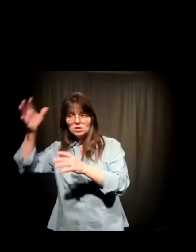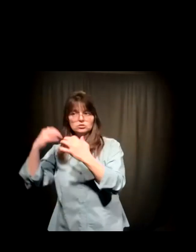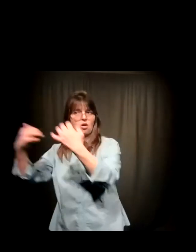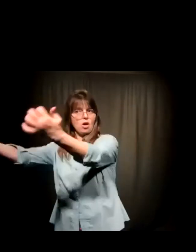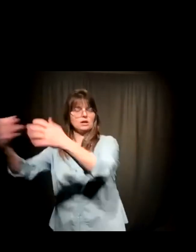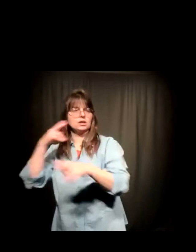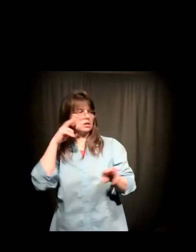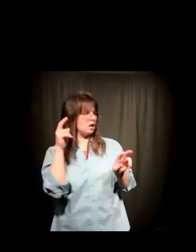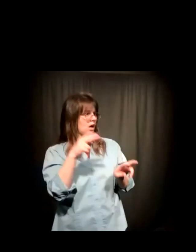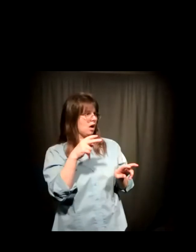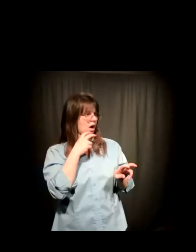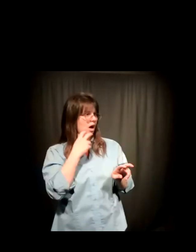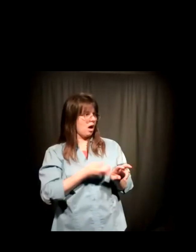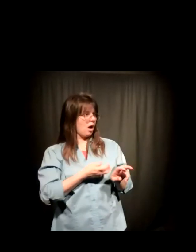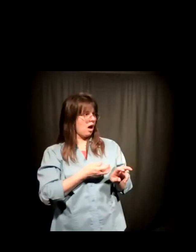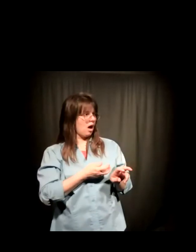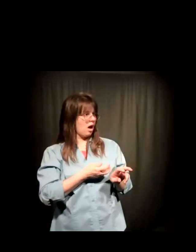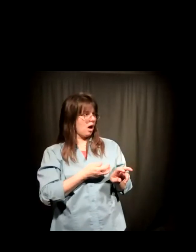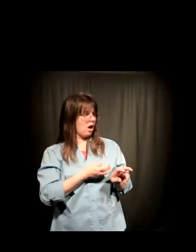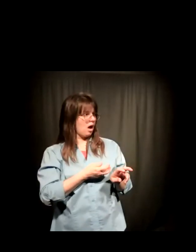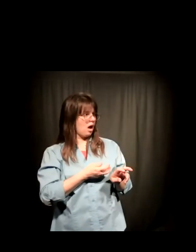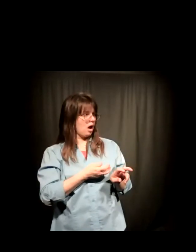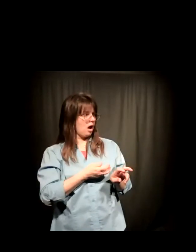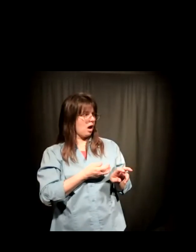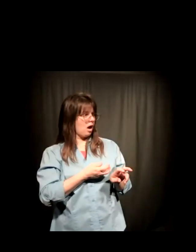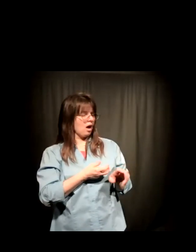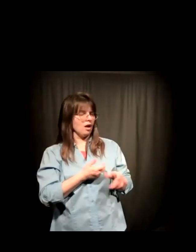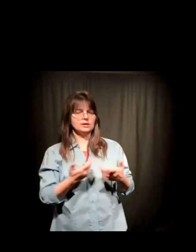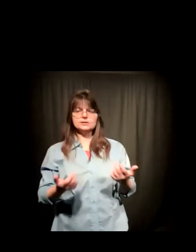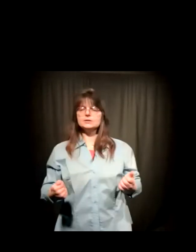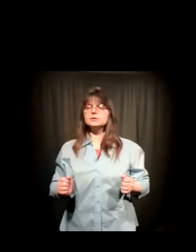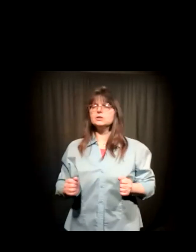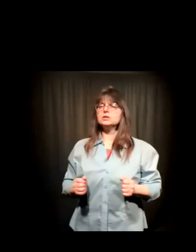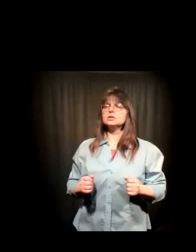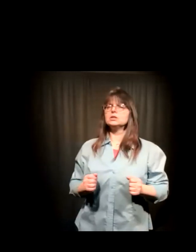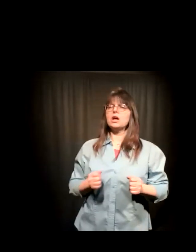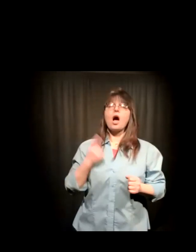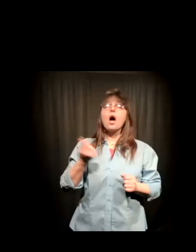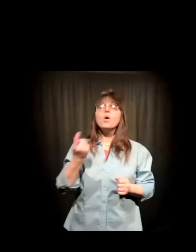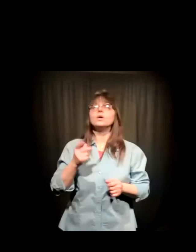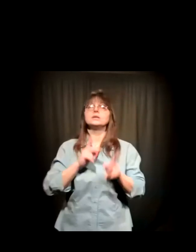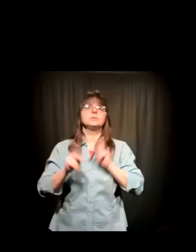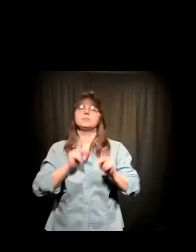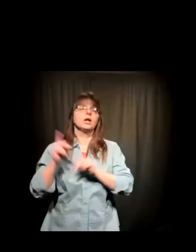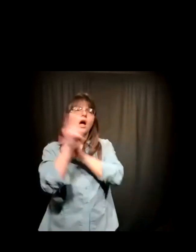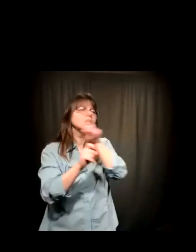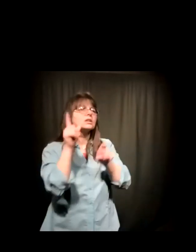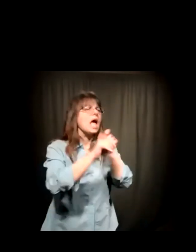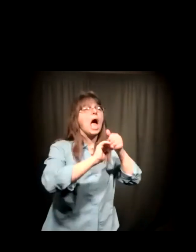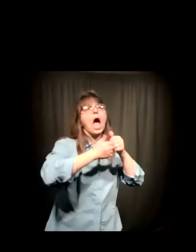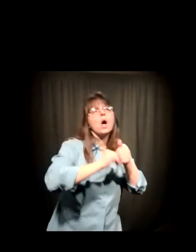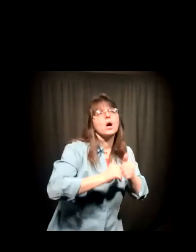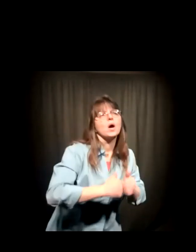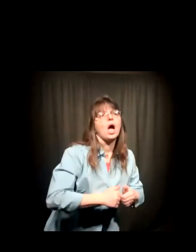When it came to Alex's method, someone would always be observing, always questioning, always reporting. There were raised eyebrows, but usually they would